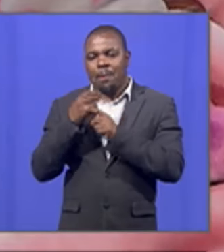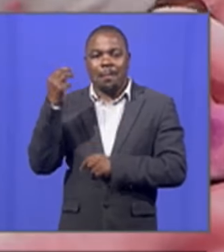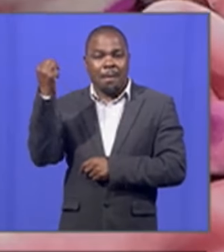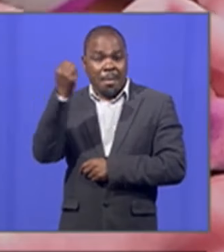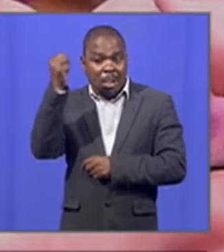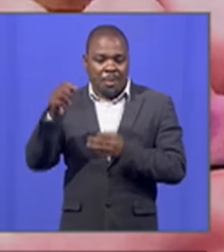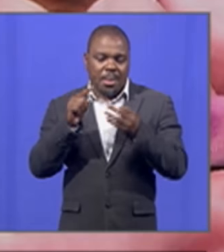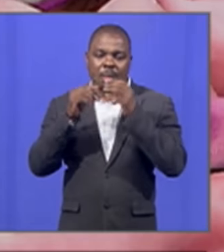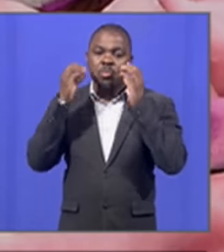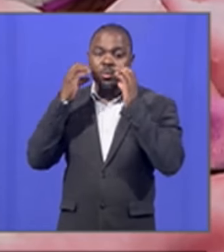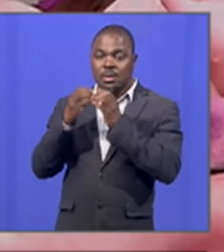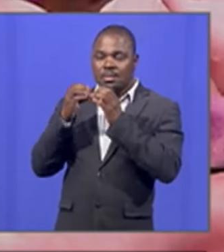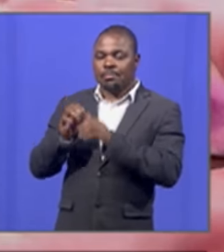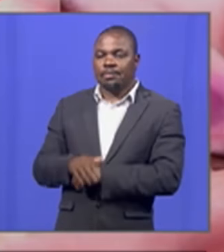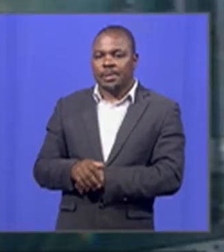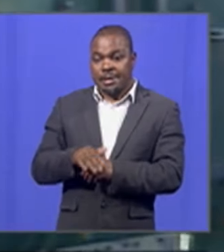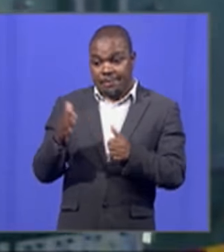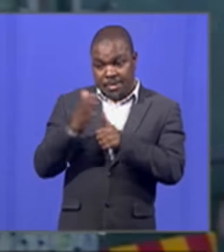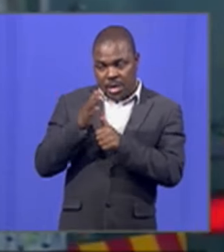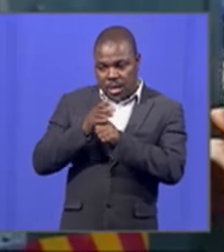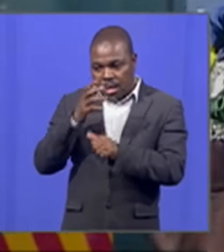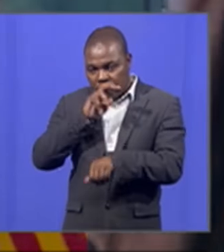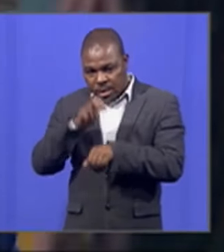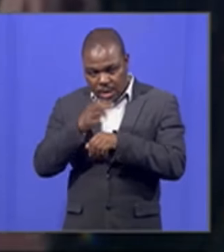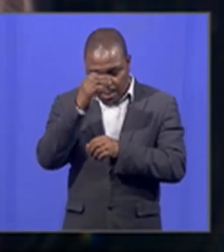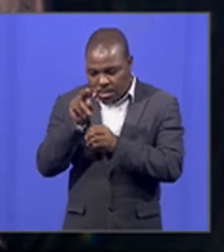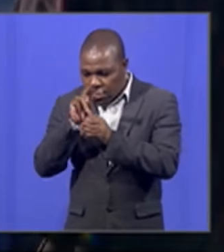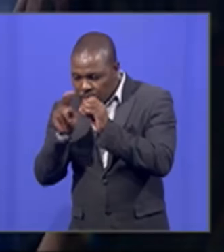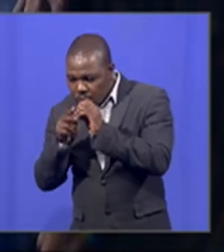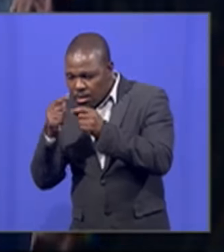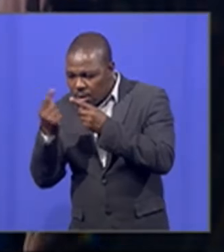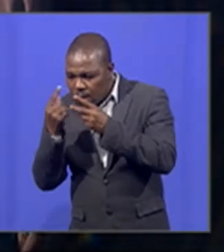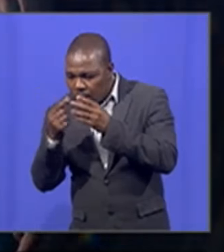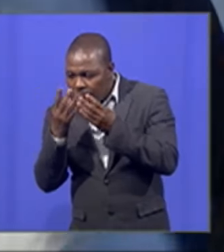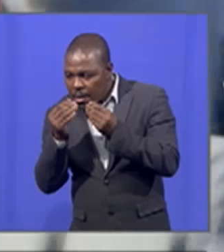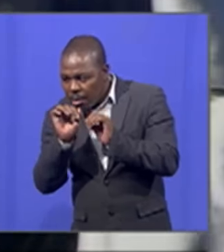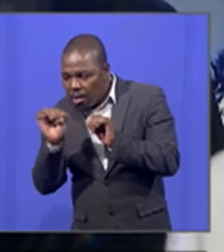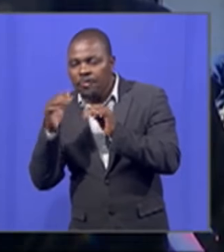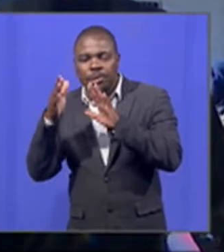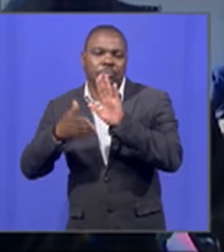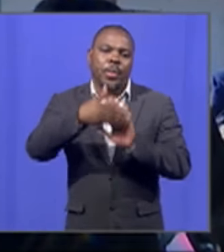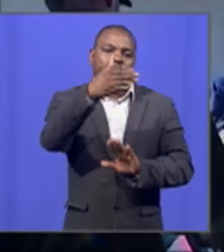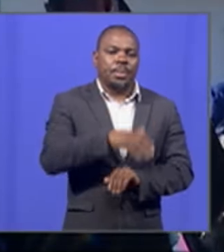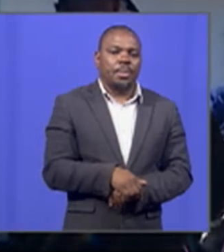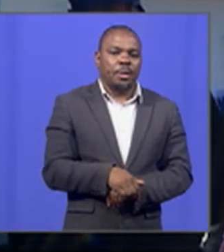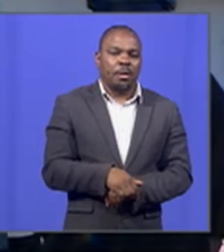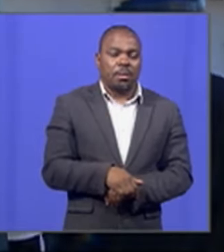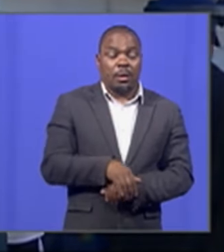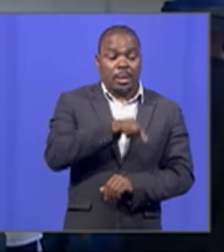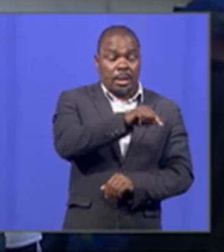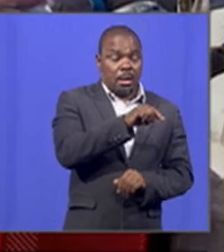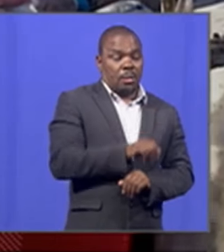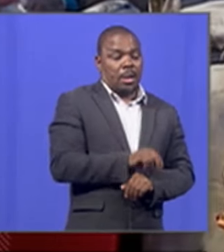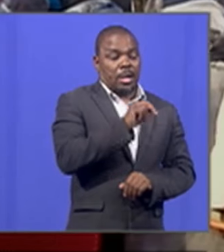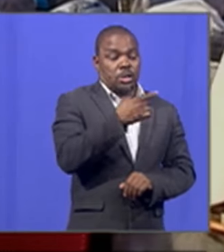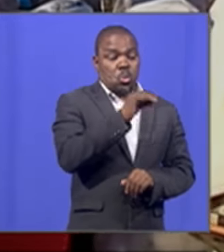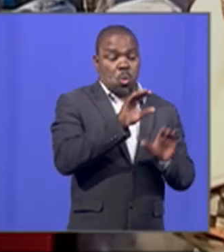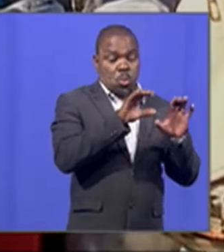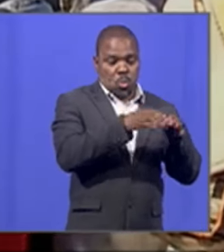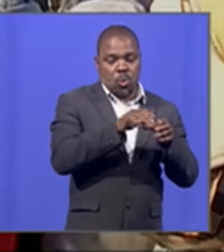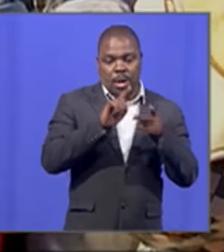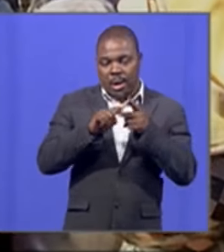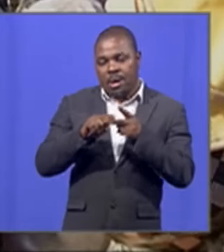Mozambique ba go letetše gore ba lekolwe pele ga ge ba tla tšwa ka Afrika Borwa. Mogatlo o šoma le toropo ya Cape Town le kgoro ya merero ya selegae